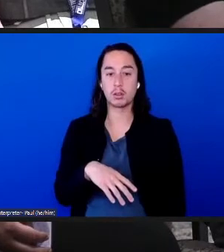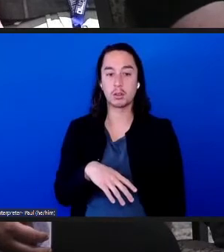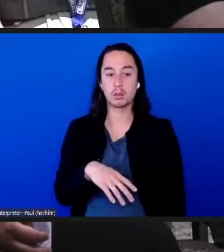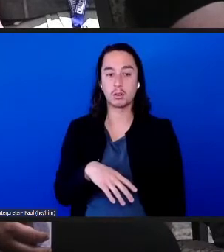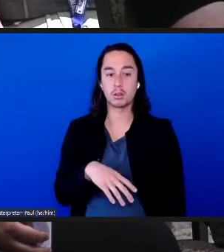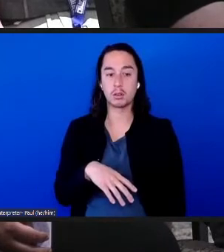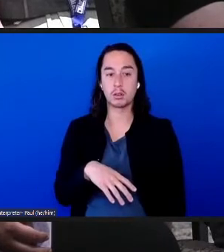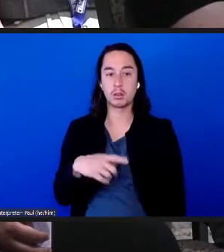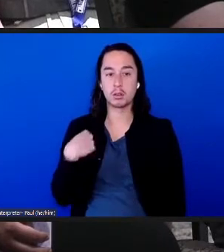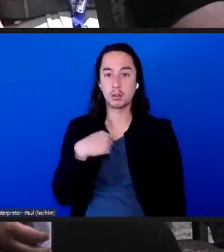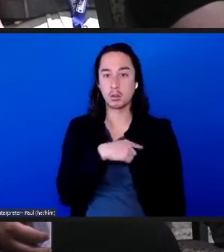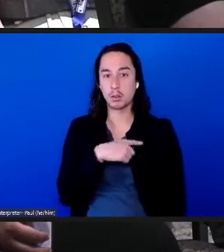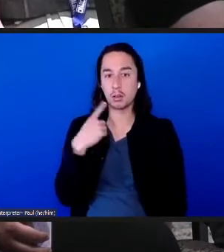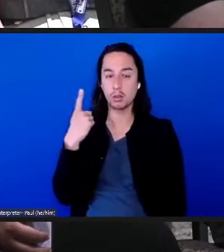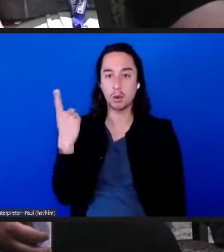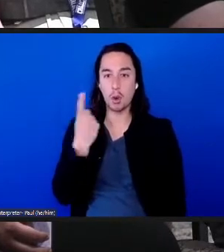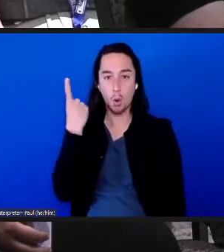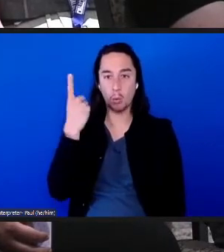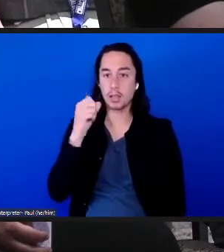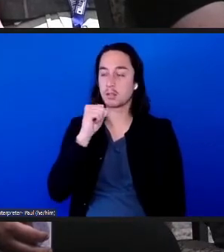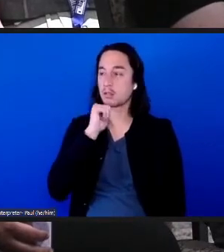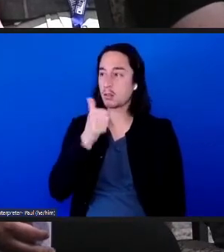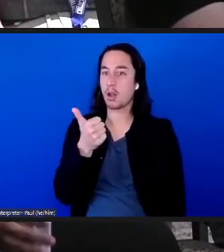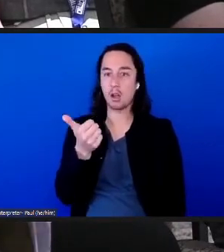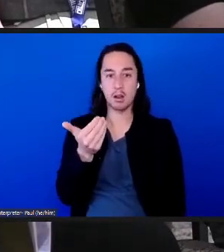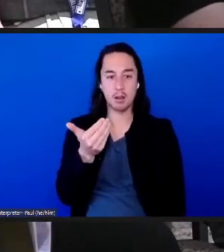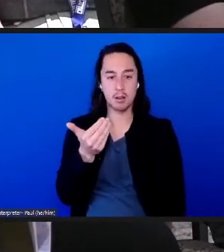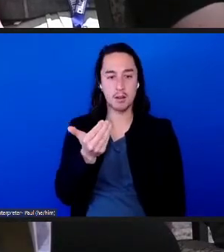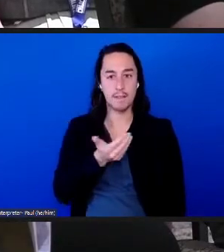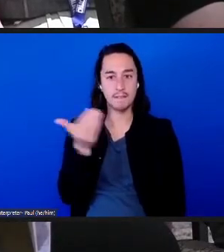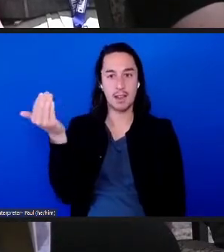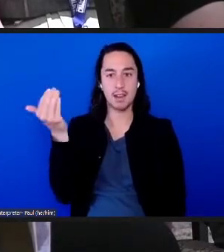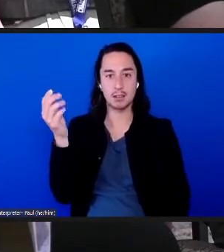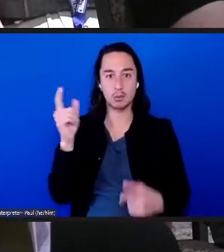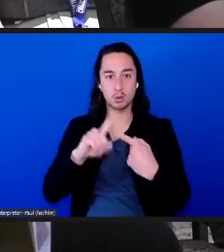we're always not invited to the function.